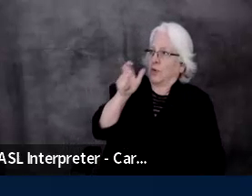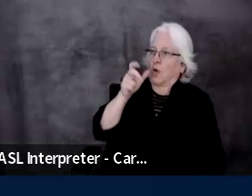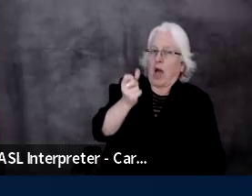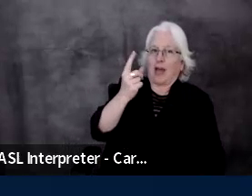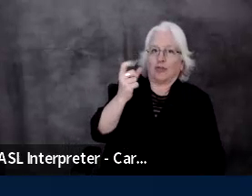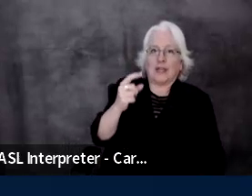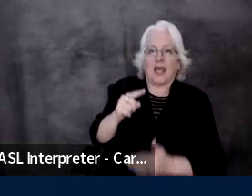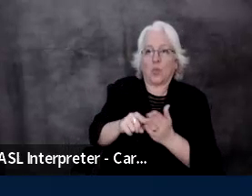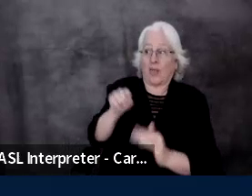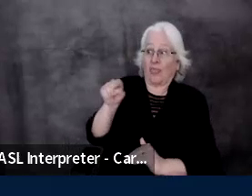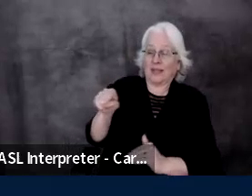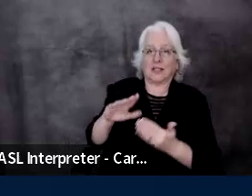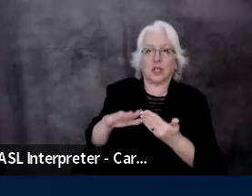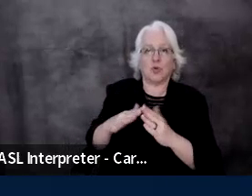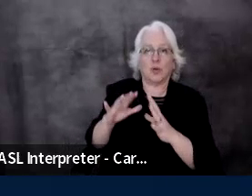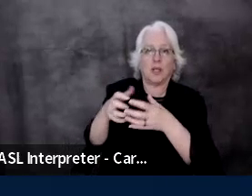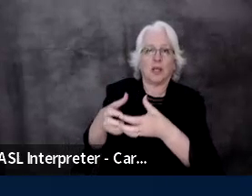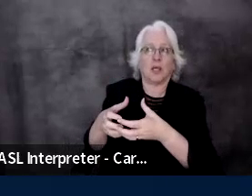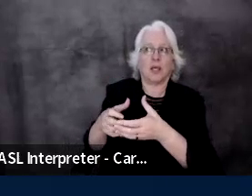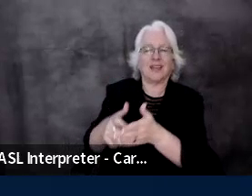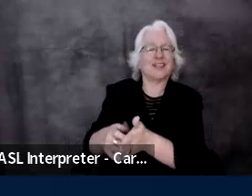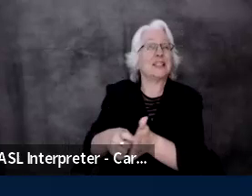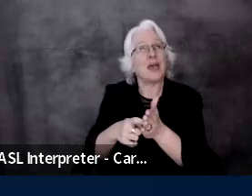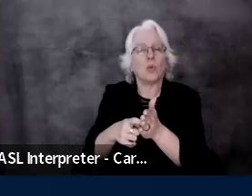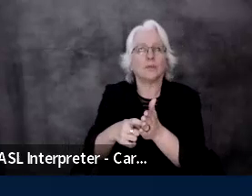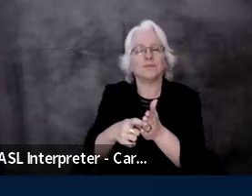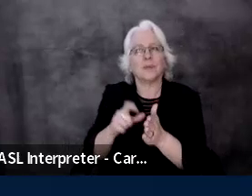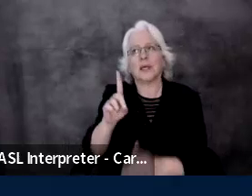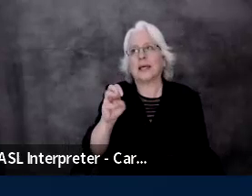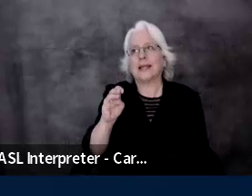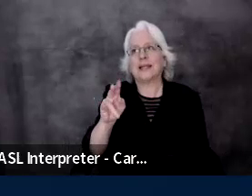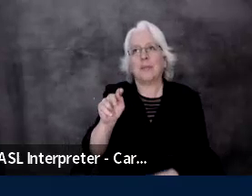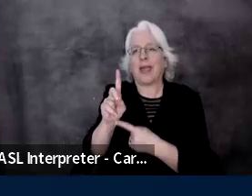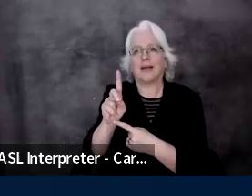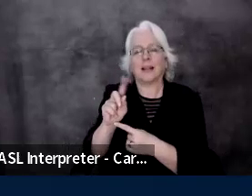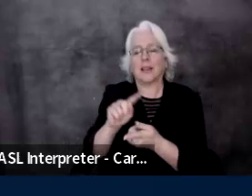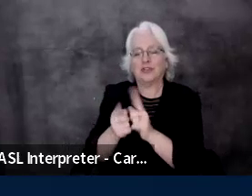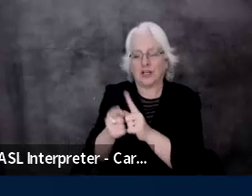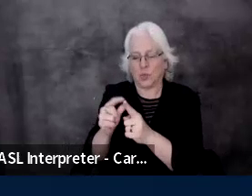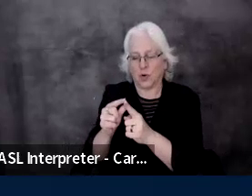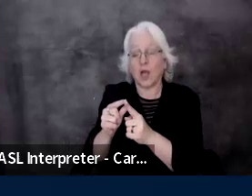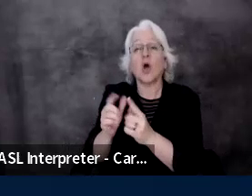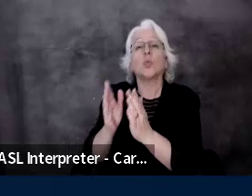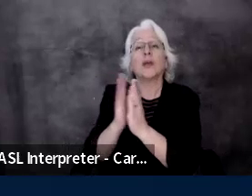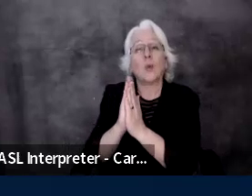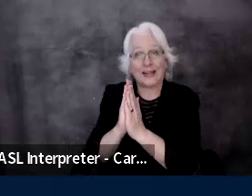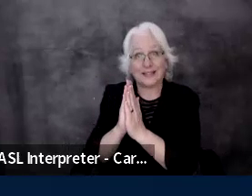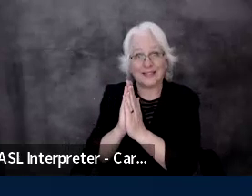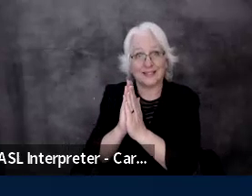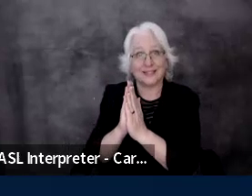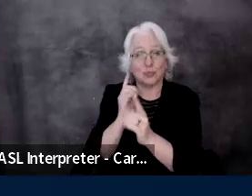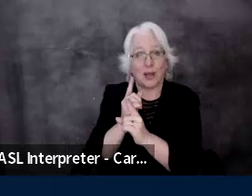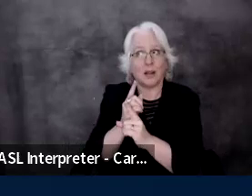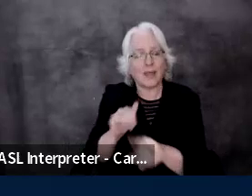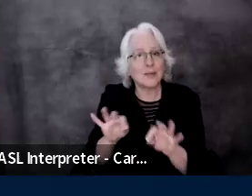will, I want to say demand, but that's requests as part of use. And I think it's really important in those dialogues